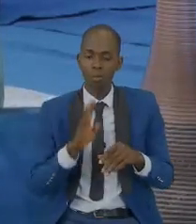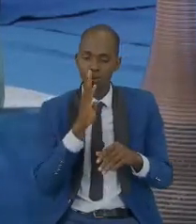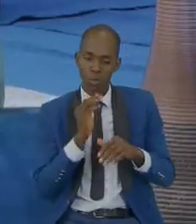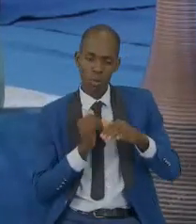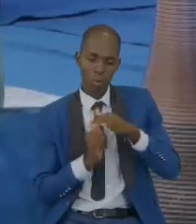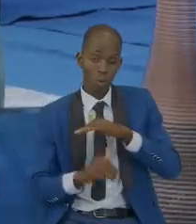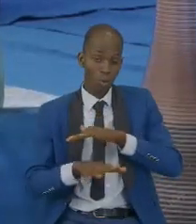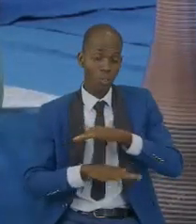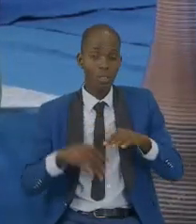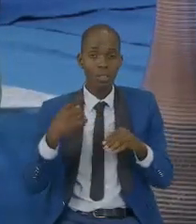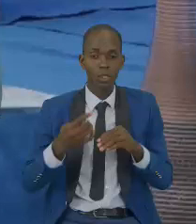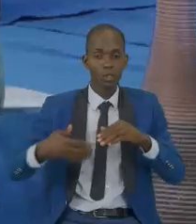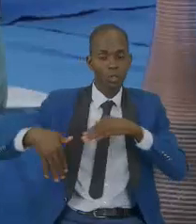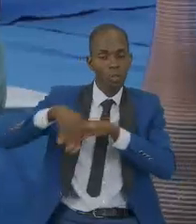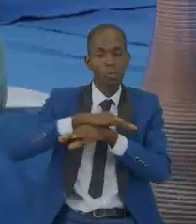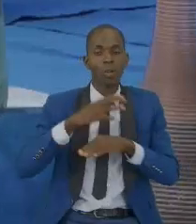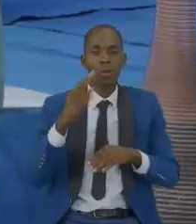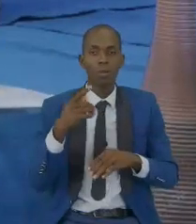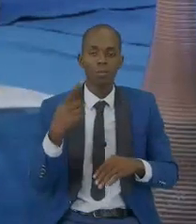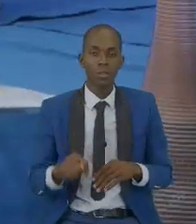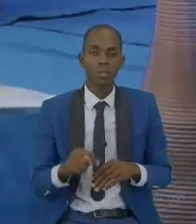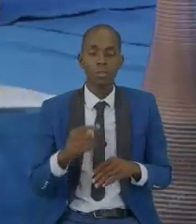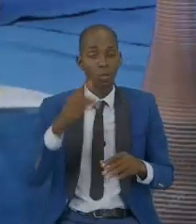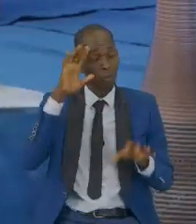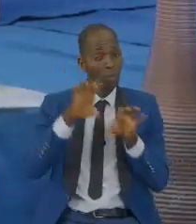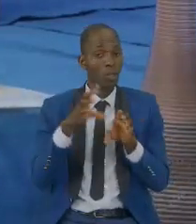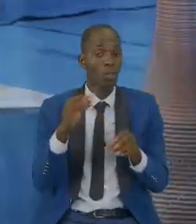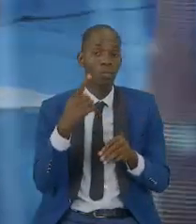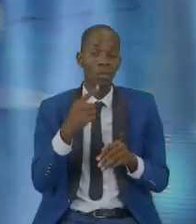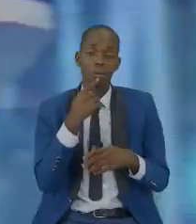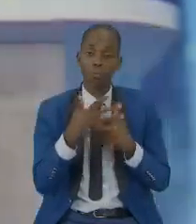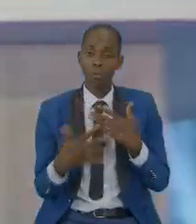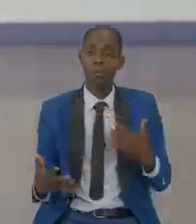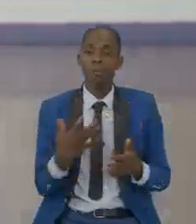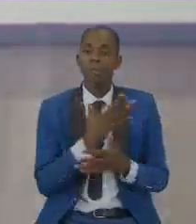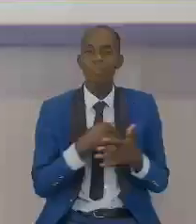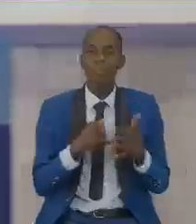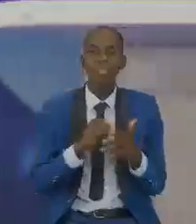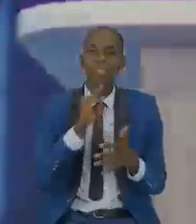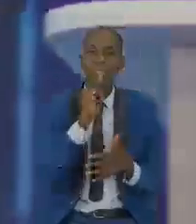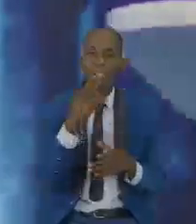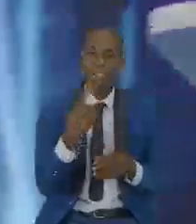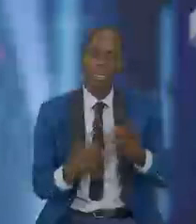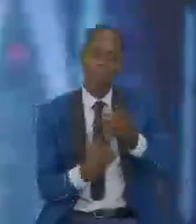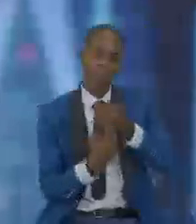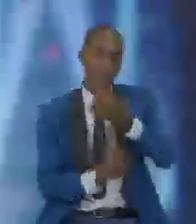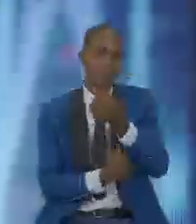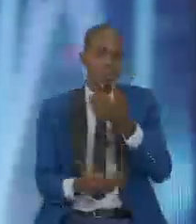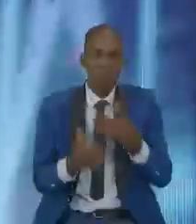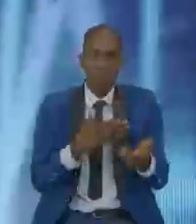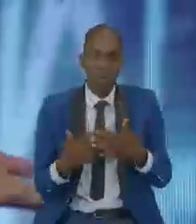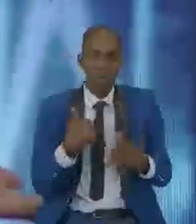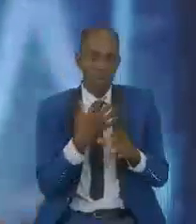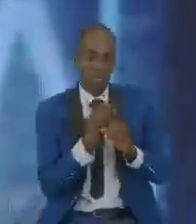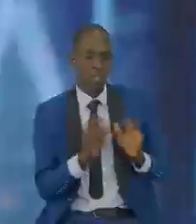the cleansing and the covering of the blood. And it is the foundation. Whatever we get later,